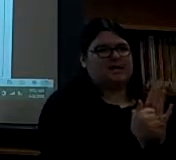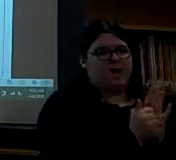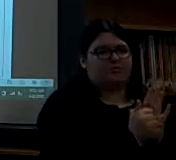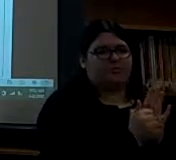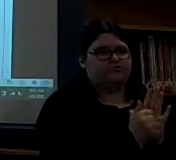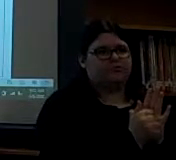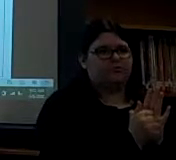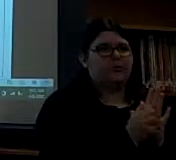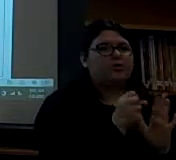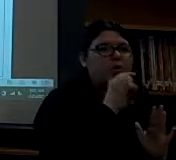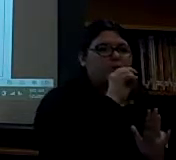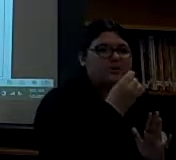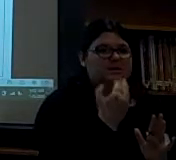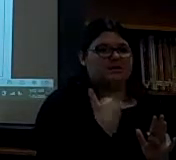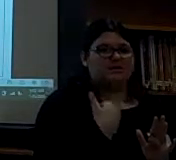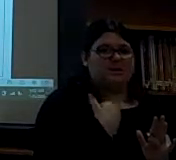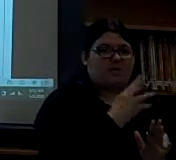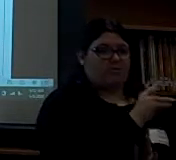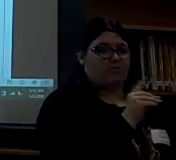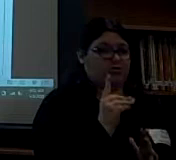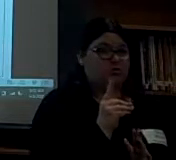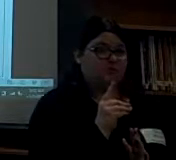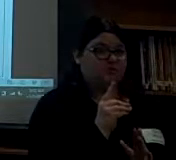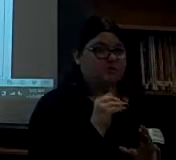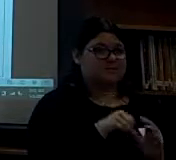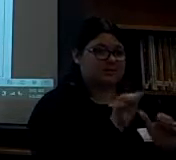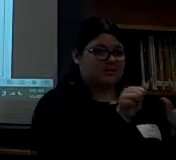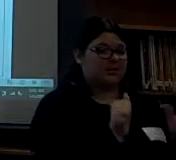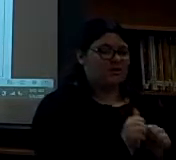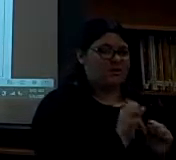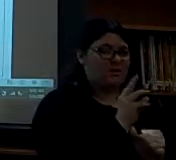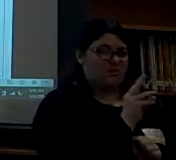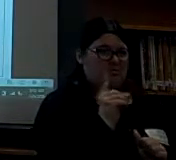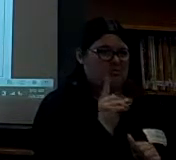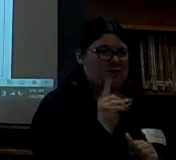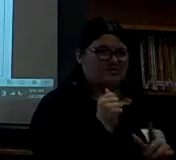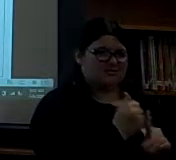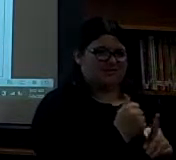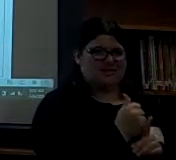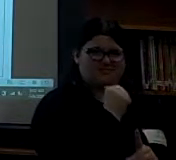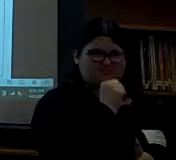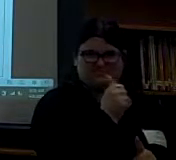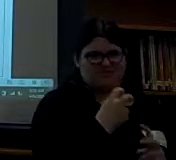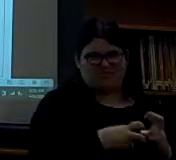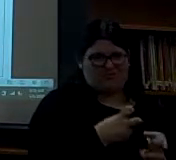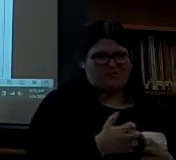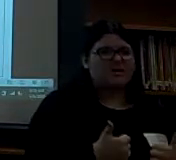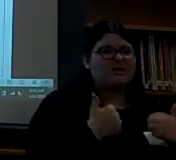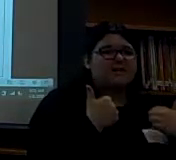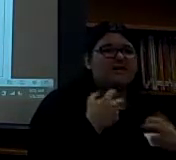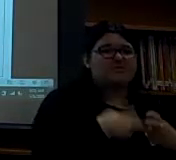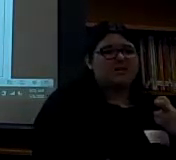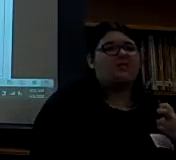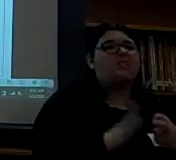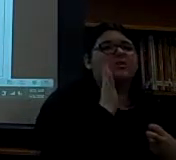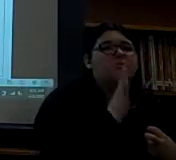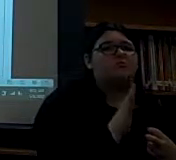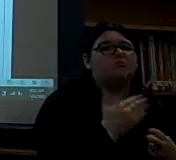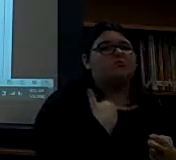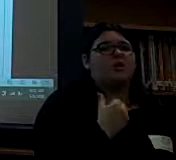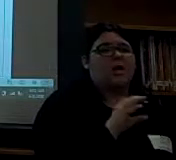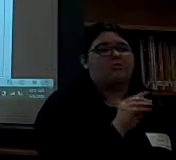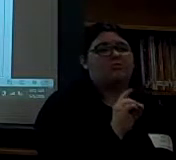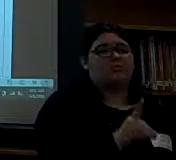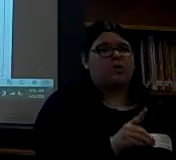well. And kids are going to have withdrawals in these areas. And withdrawals themselves aren't the problem. Life is tough. They're going to be